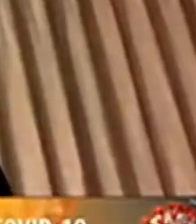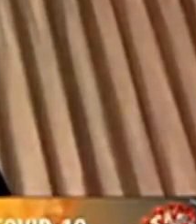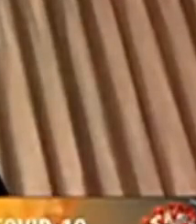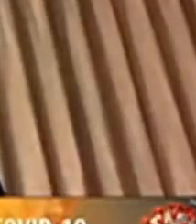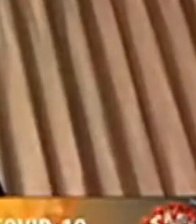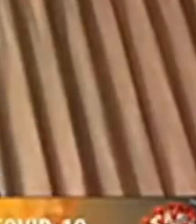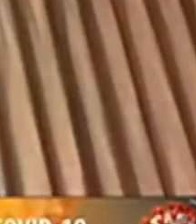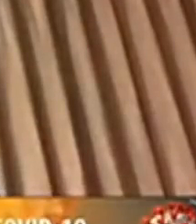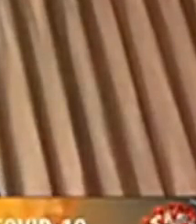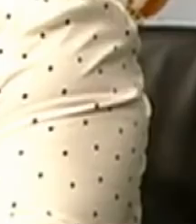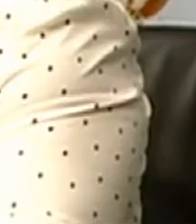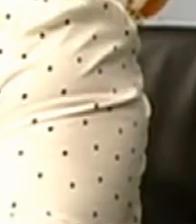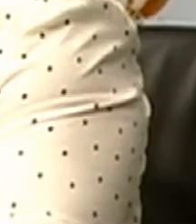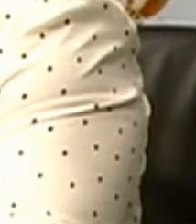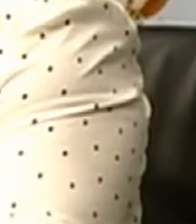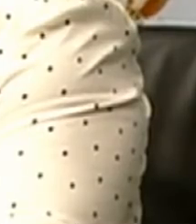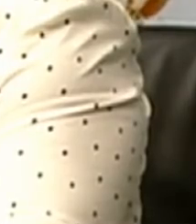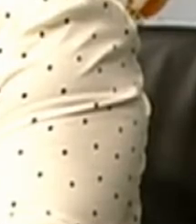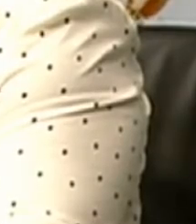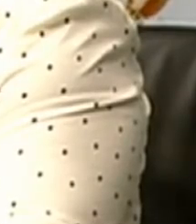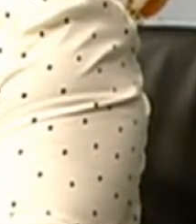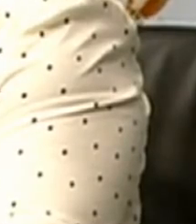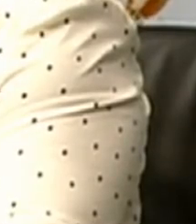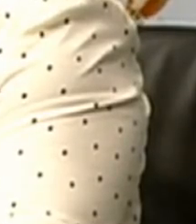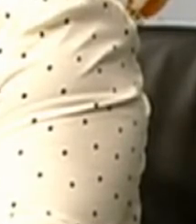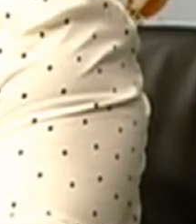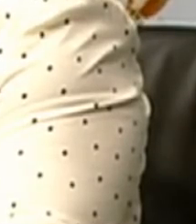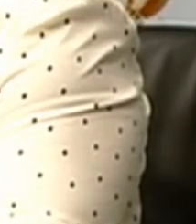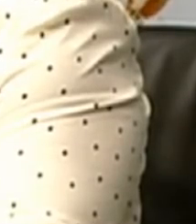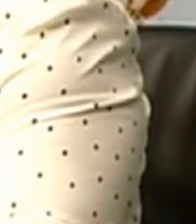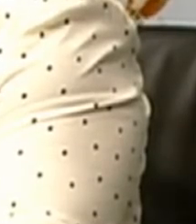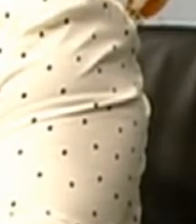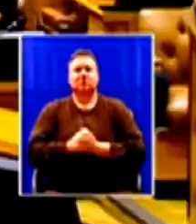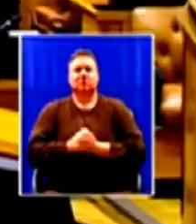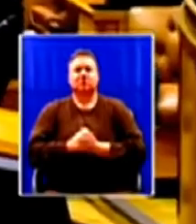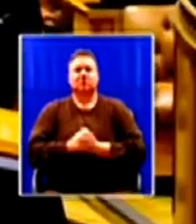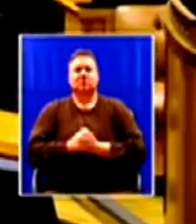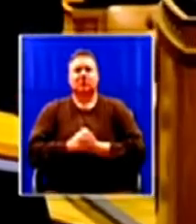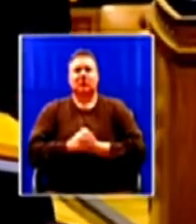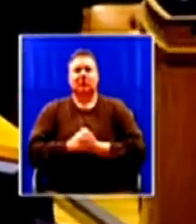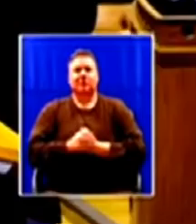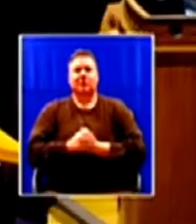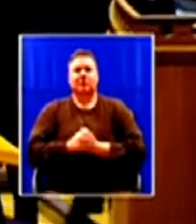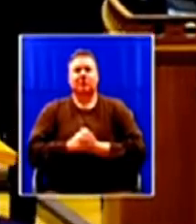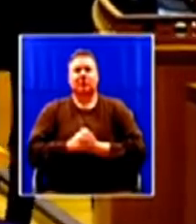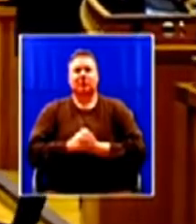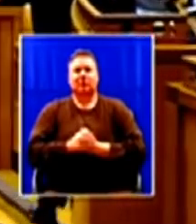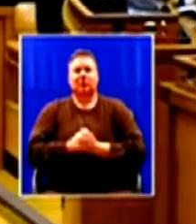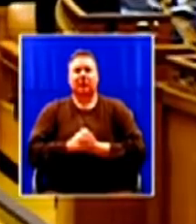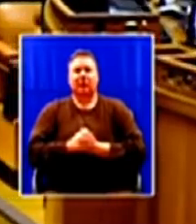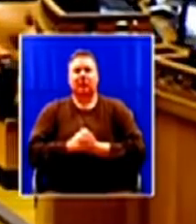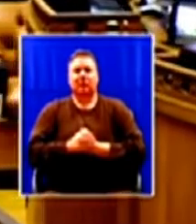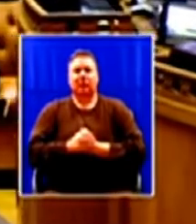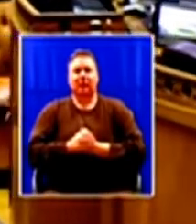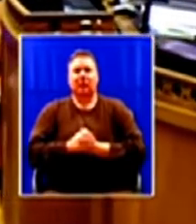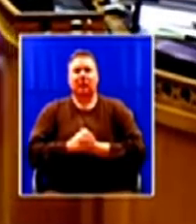performed well. Actually, she should not be given a position of responsibility. And on the other